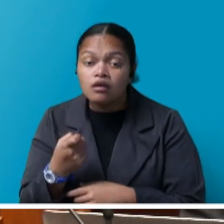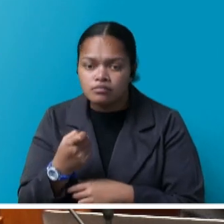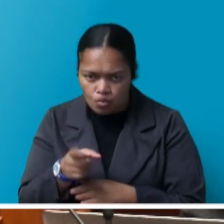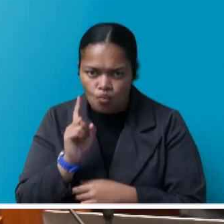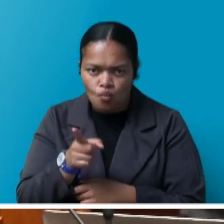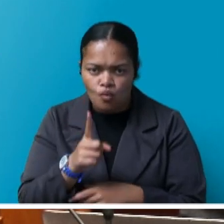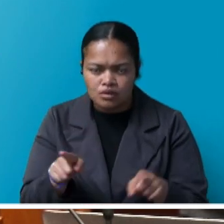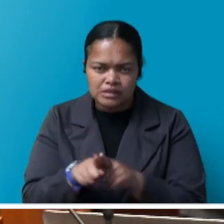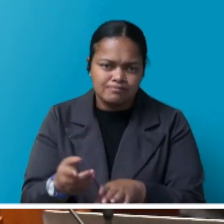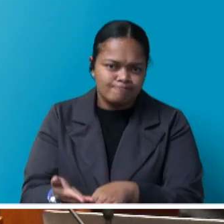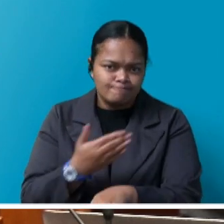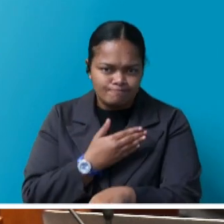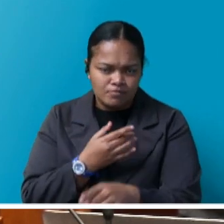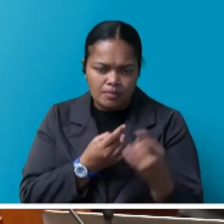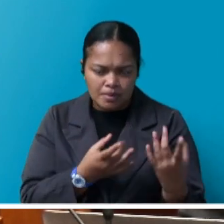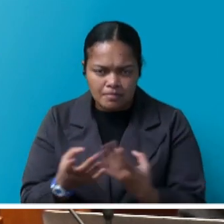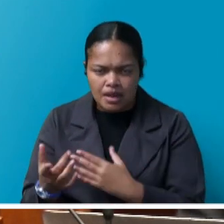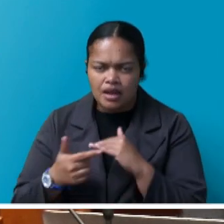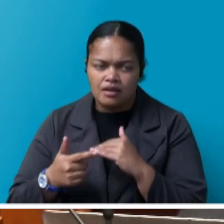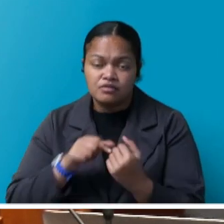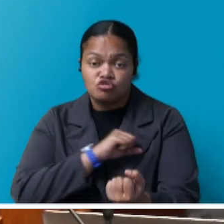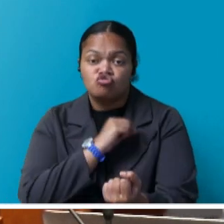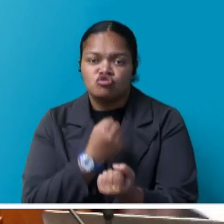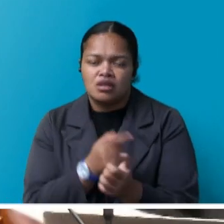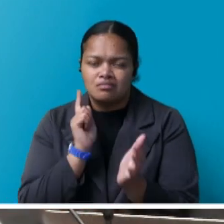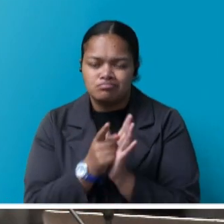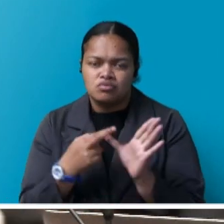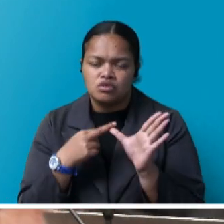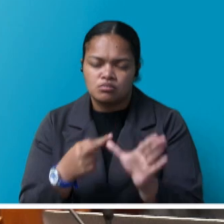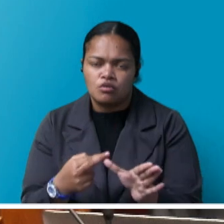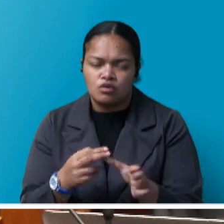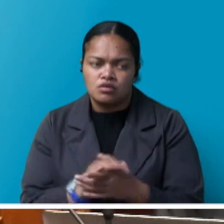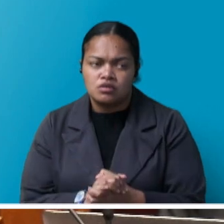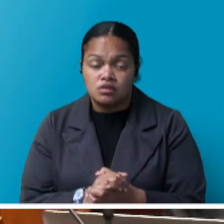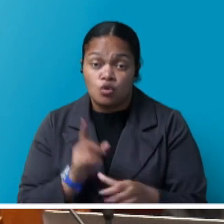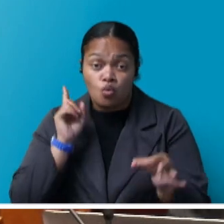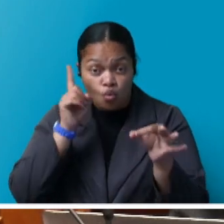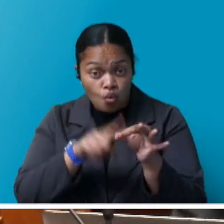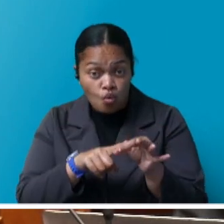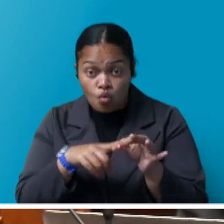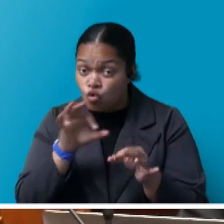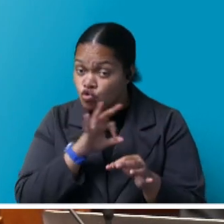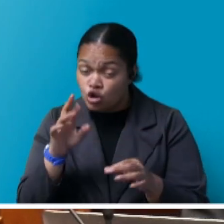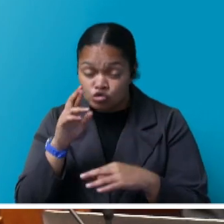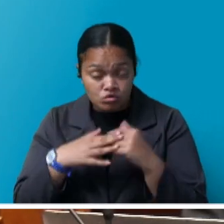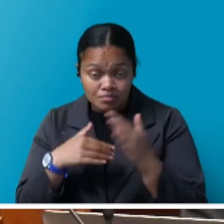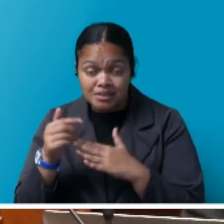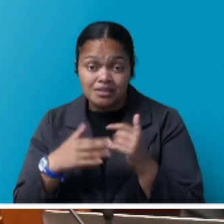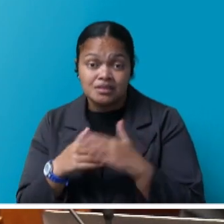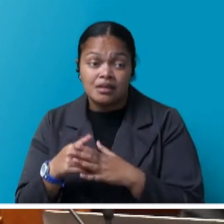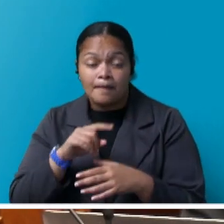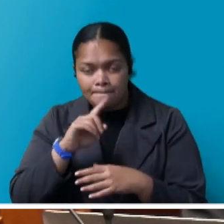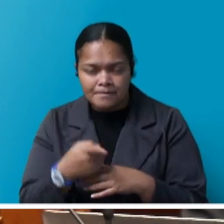at the community level, and strengthen our response and recovery efforts. Our goal is not just to rebuild after disasters,